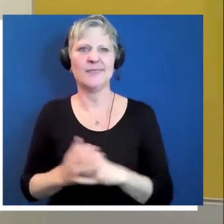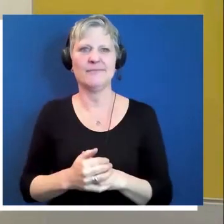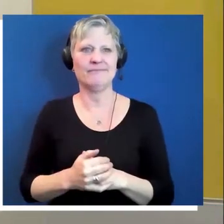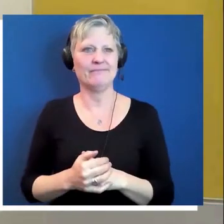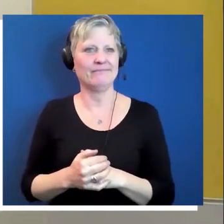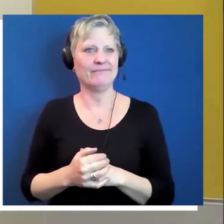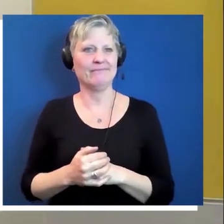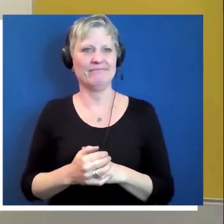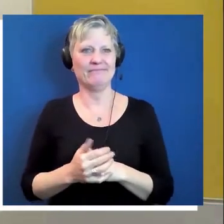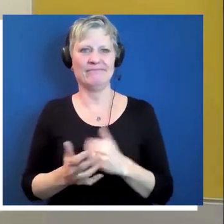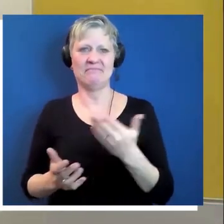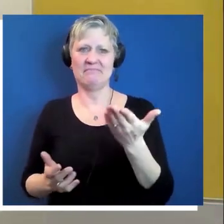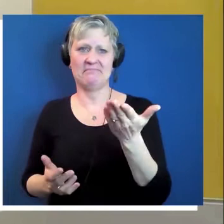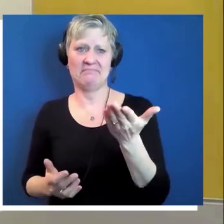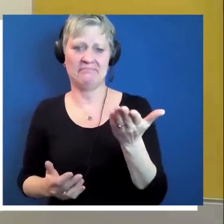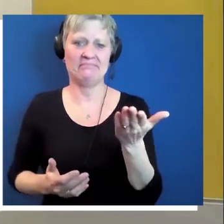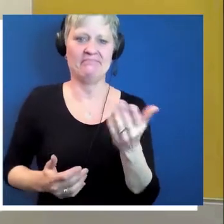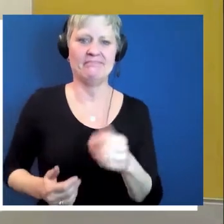you just go right along.